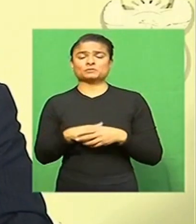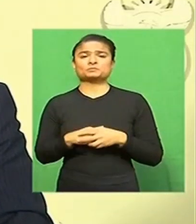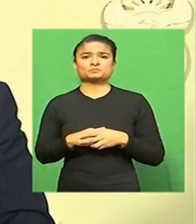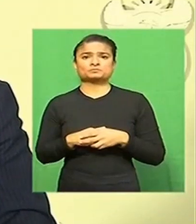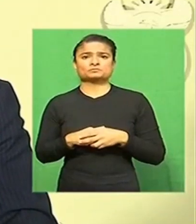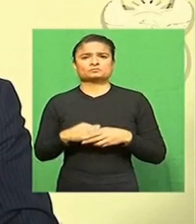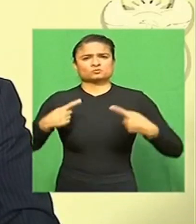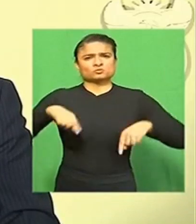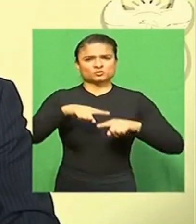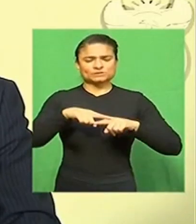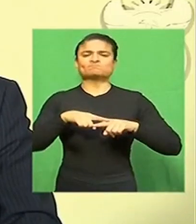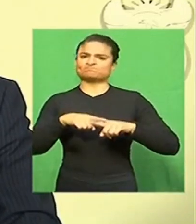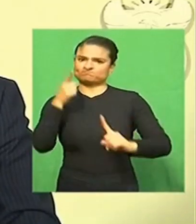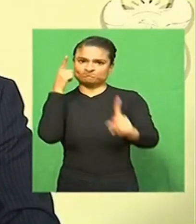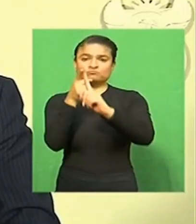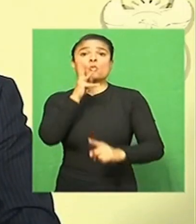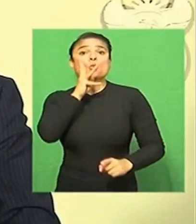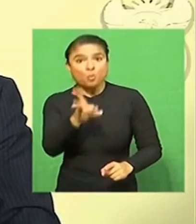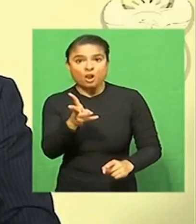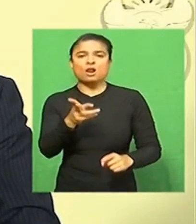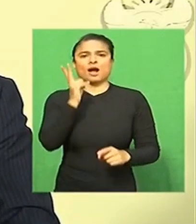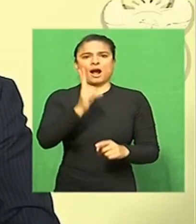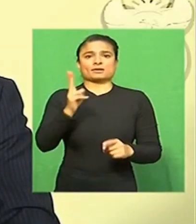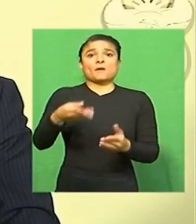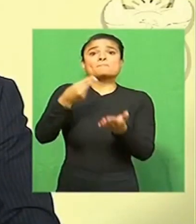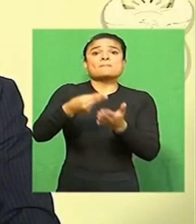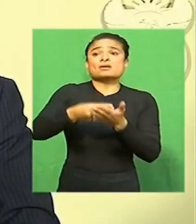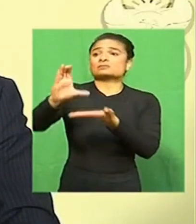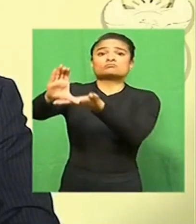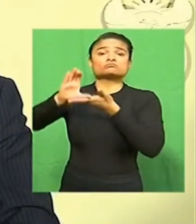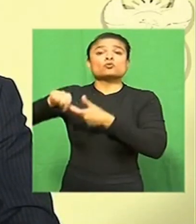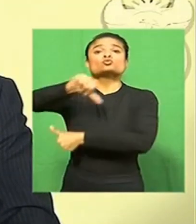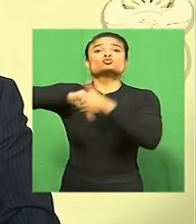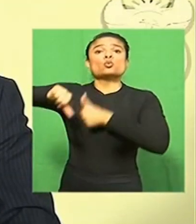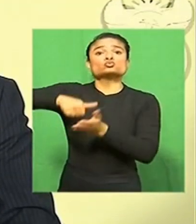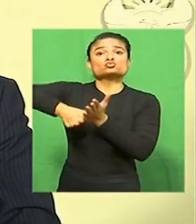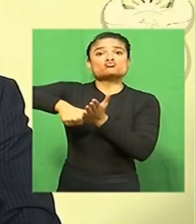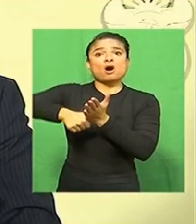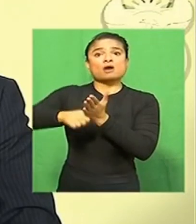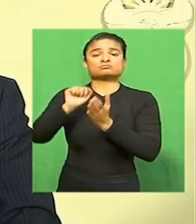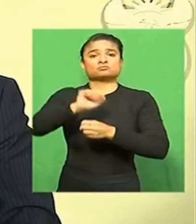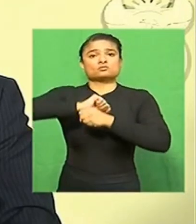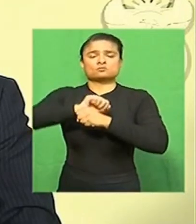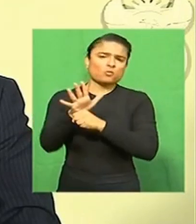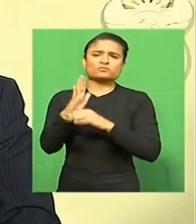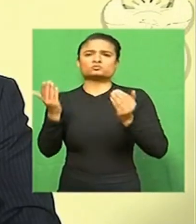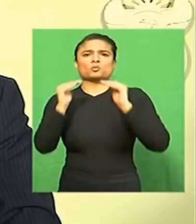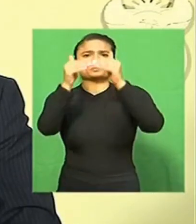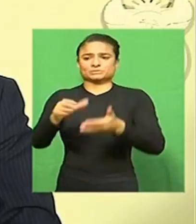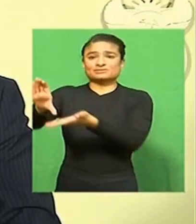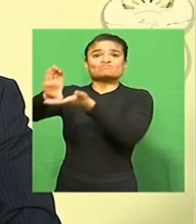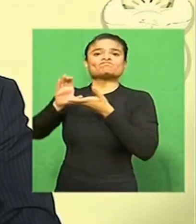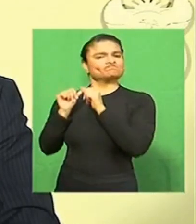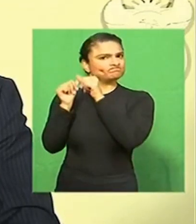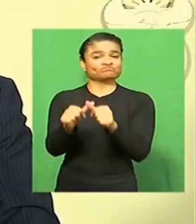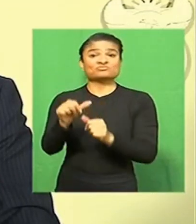Relief of Disaster Grant to provide a monthly payment of 350 until the end